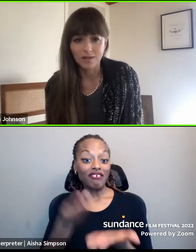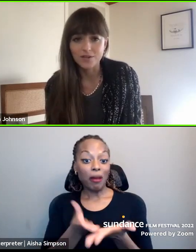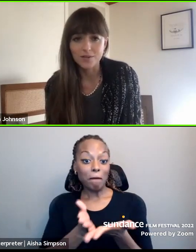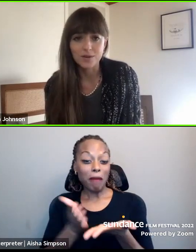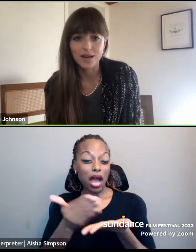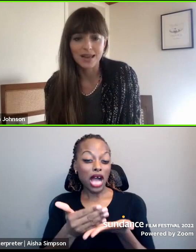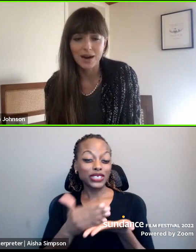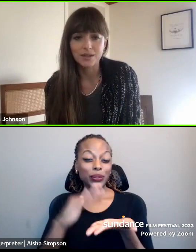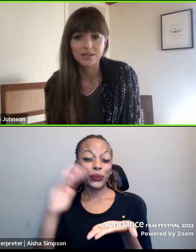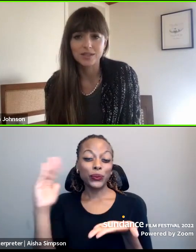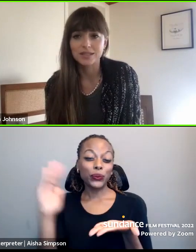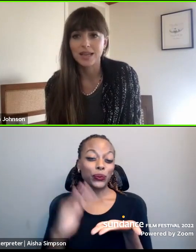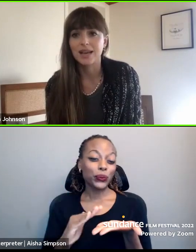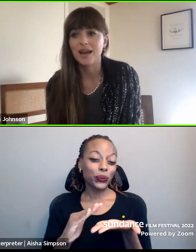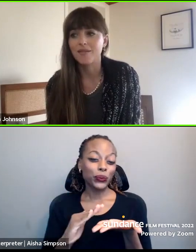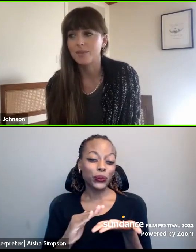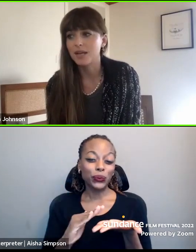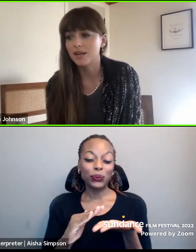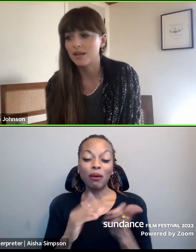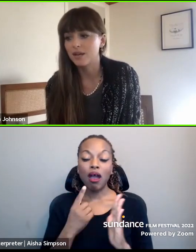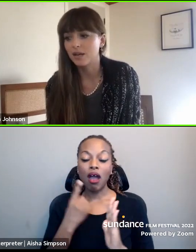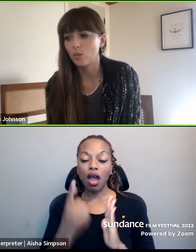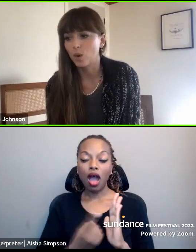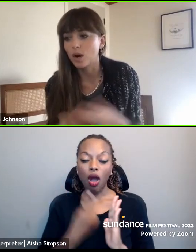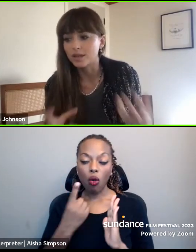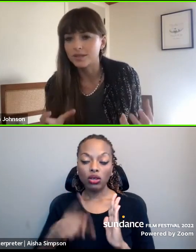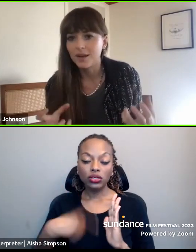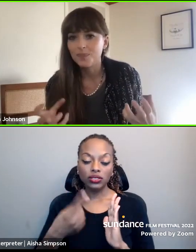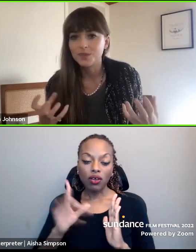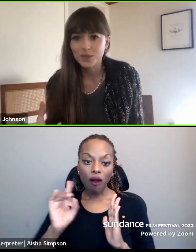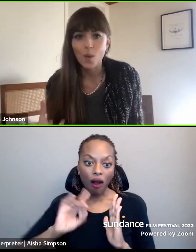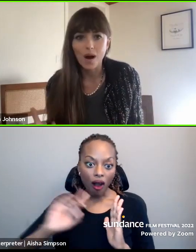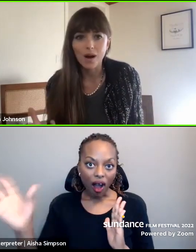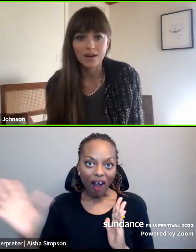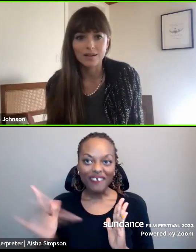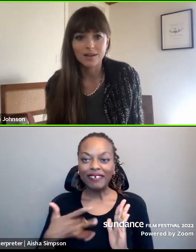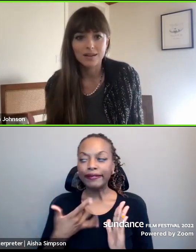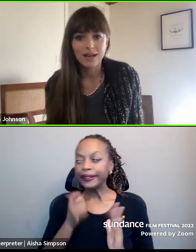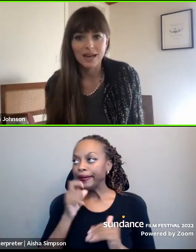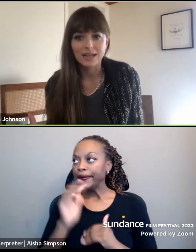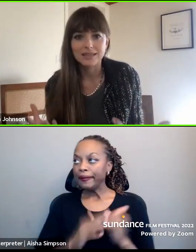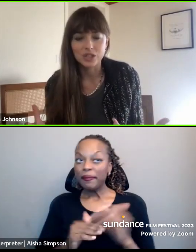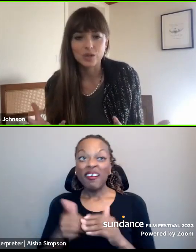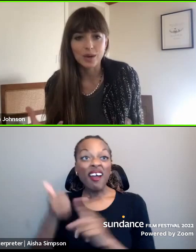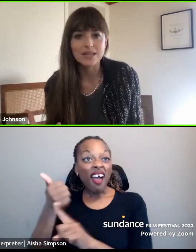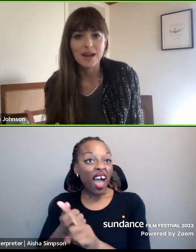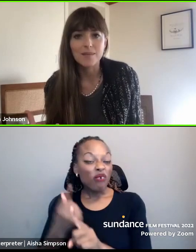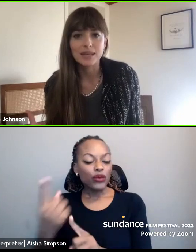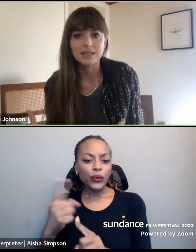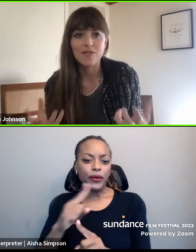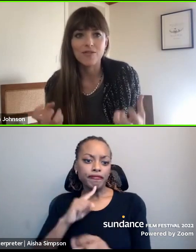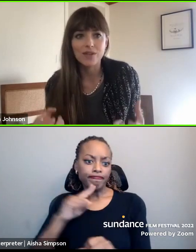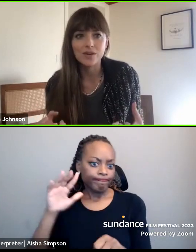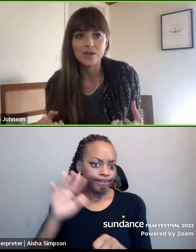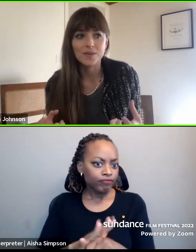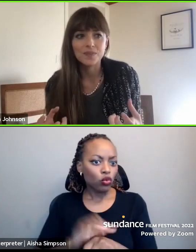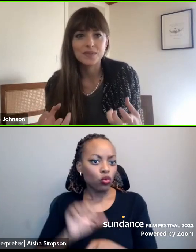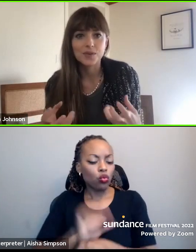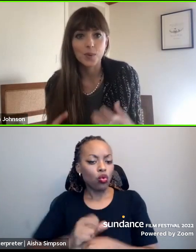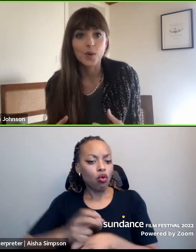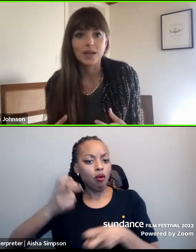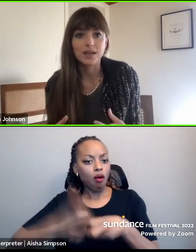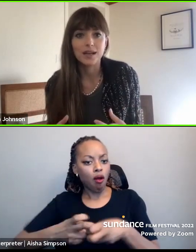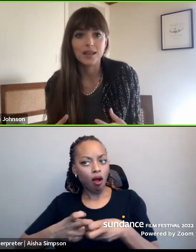so uncomfortable and the hours are insane, everybody works so hard and has such a great time because they